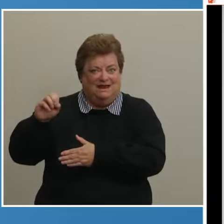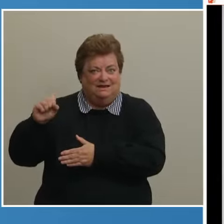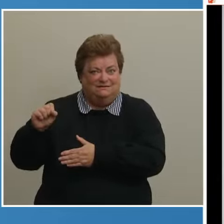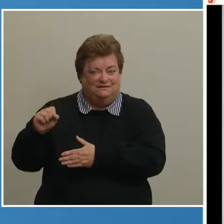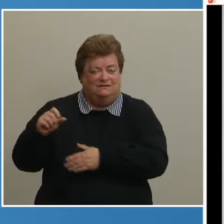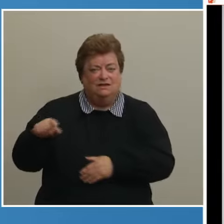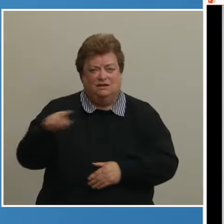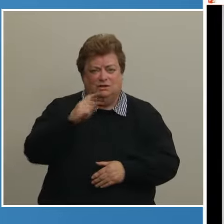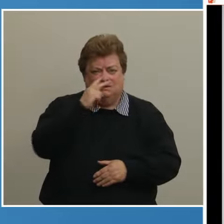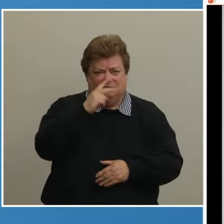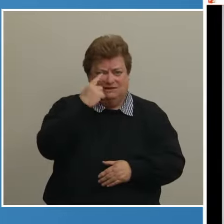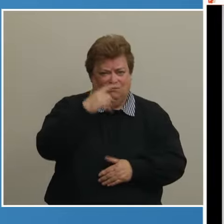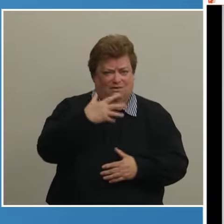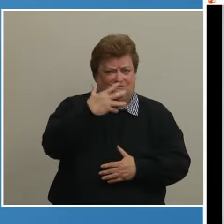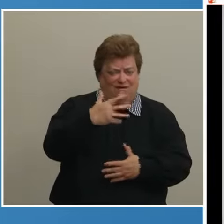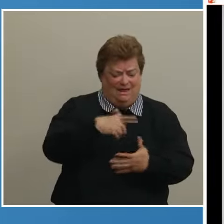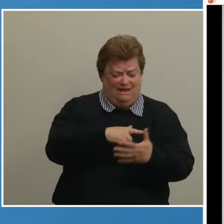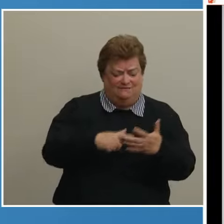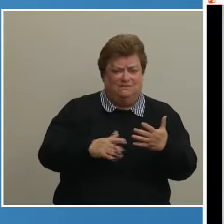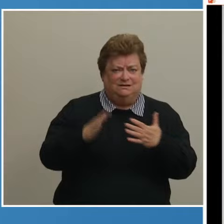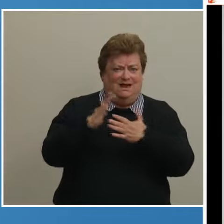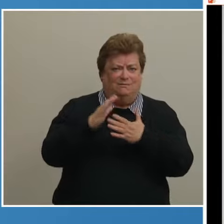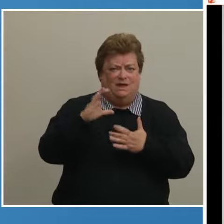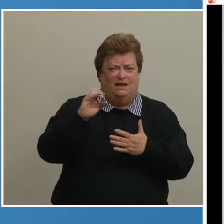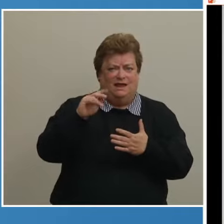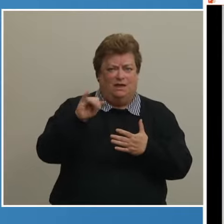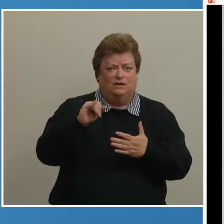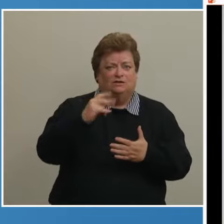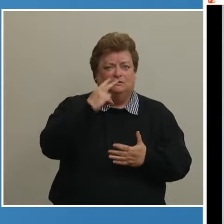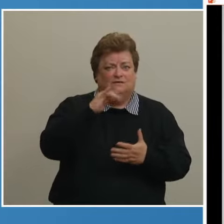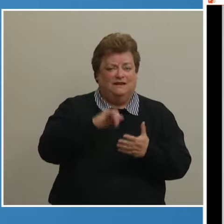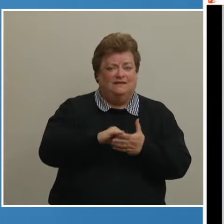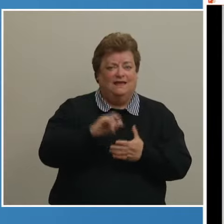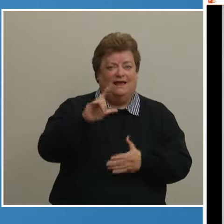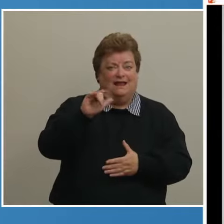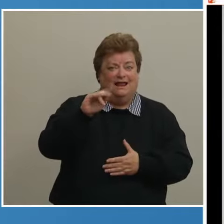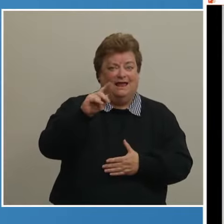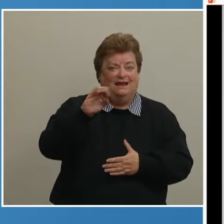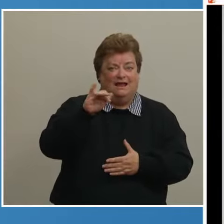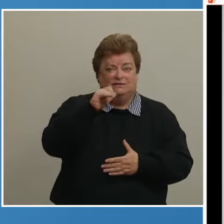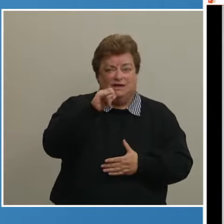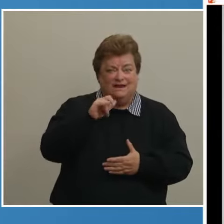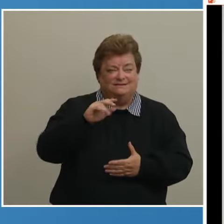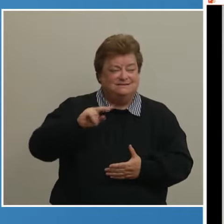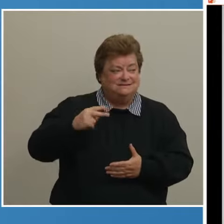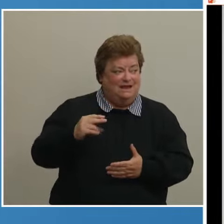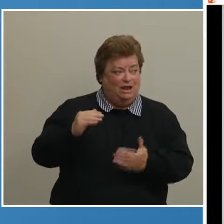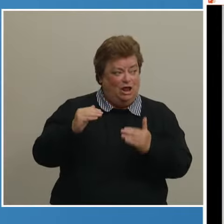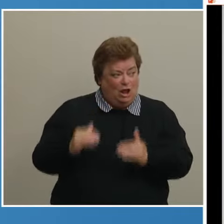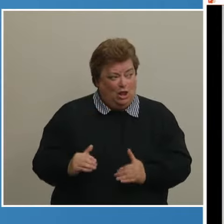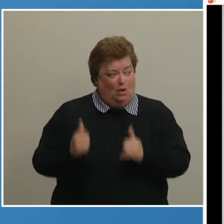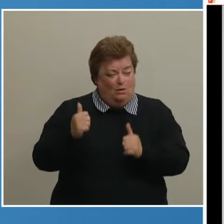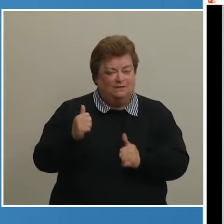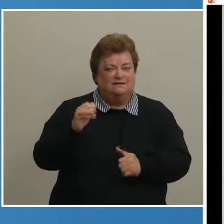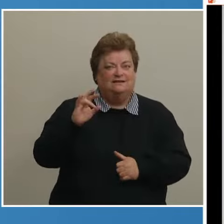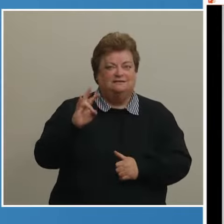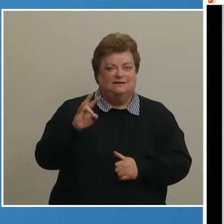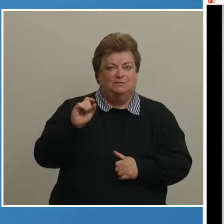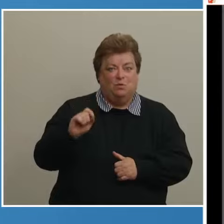most populated counties, you'll see that Lancaster County has the second lowest fatality rate at 7.6 deaths.